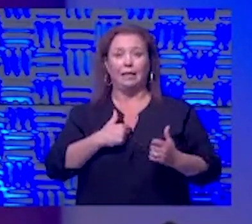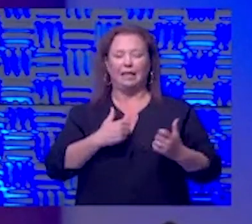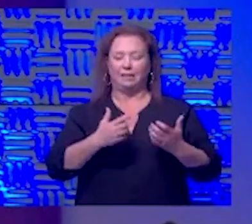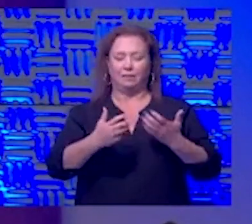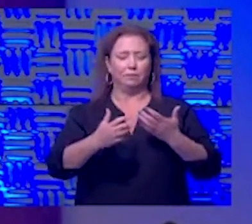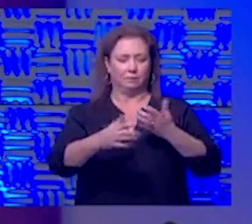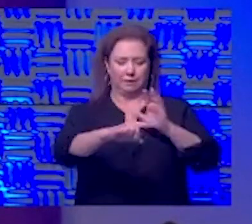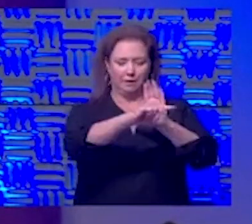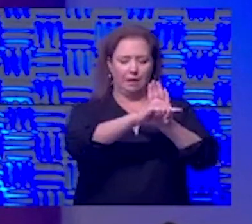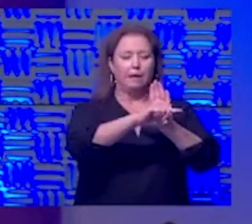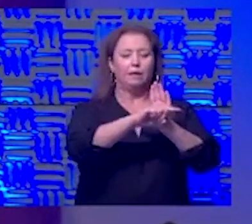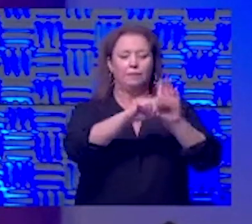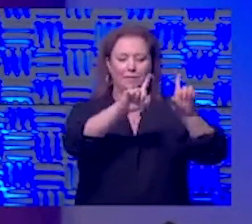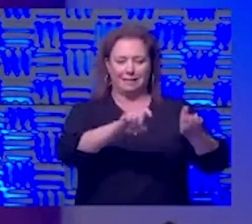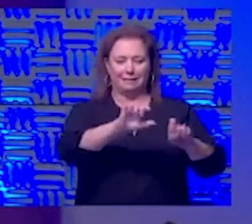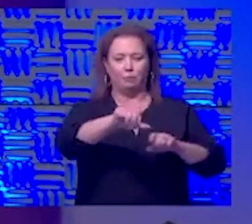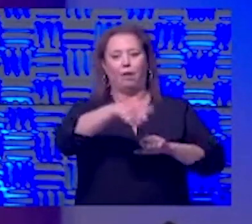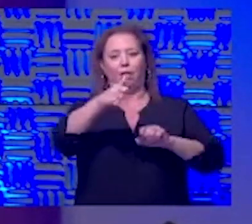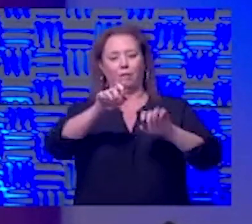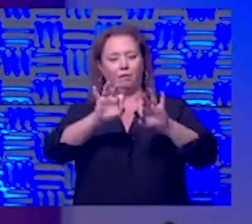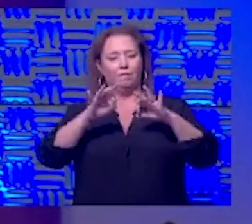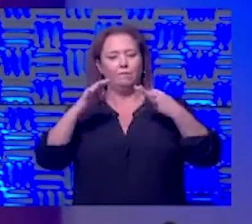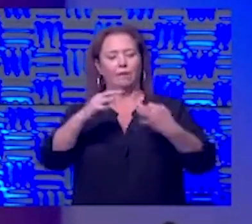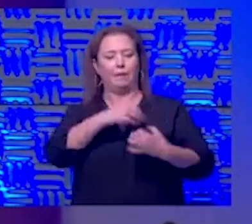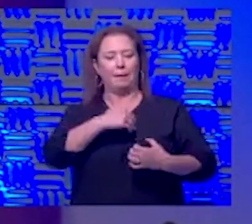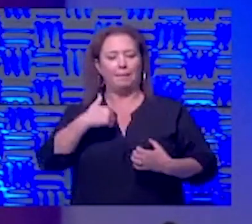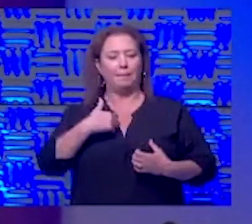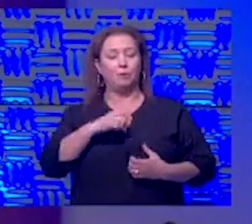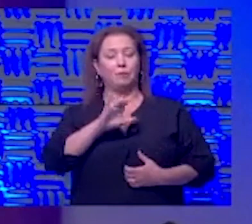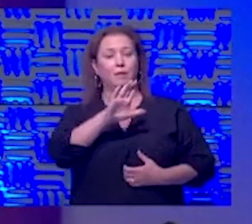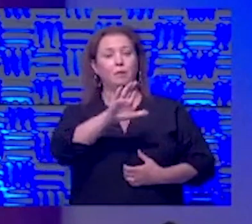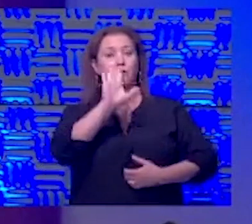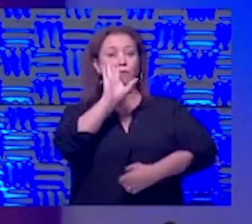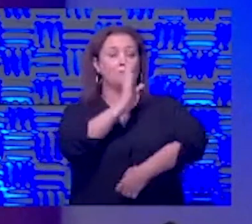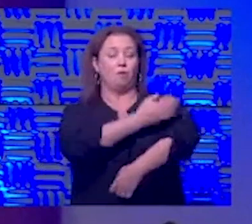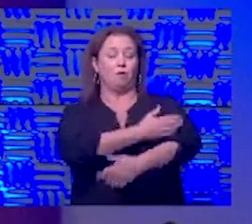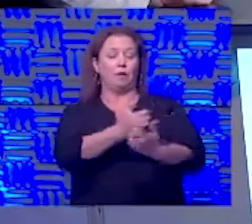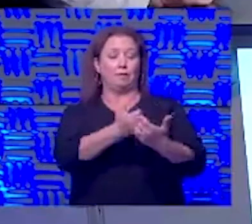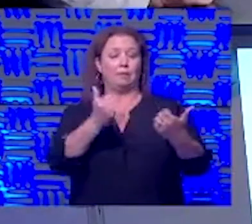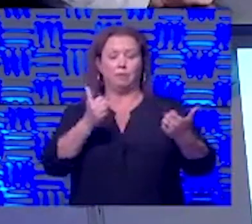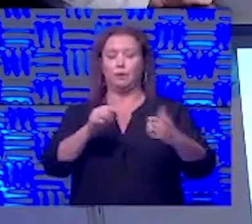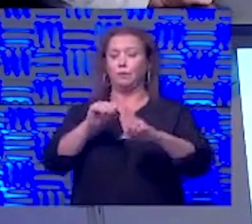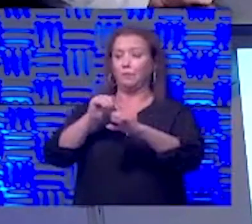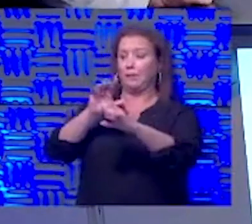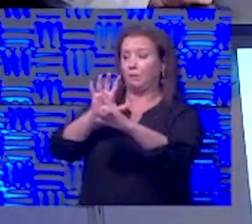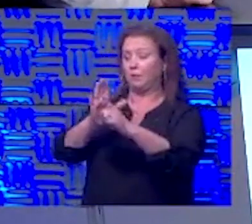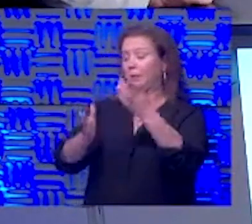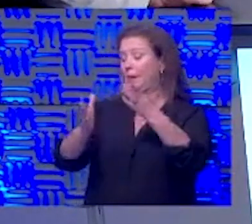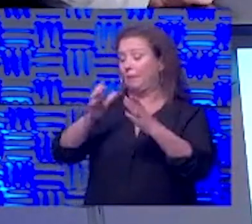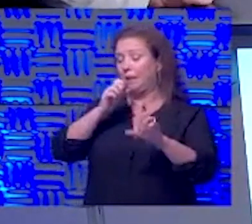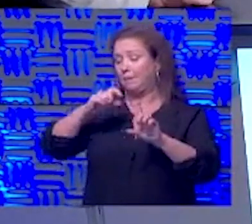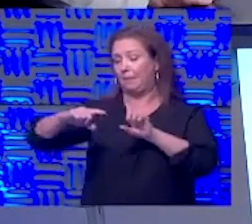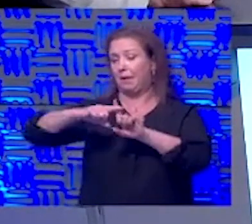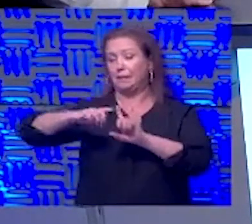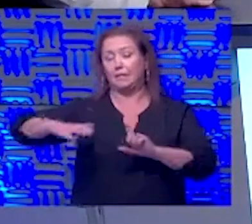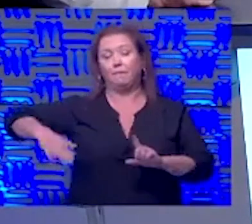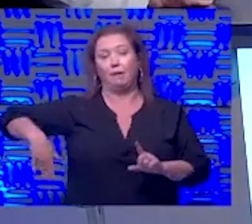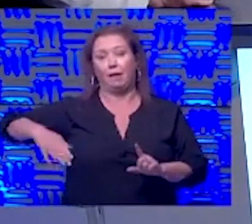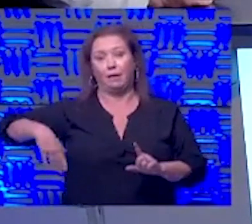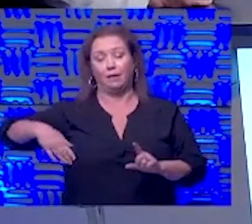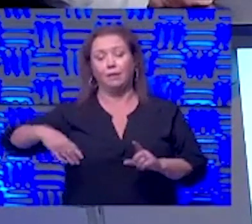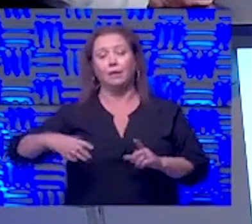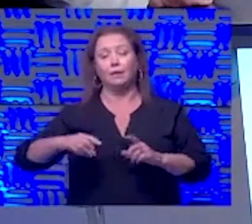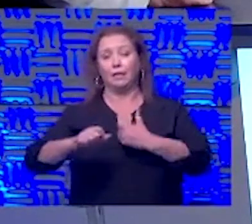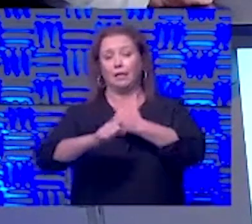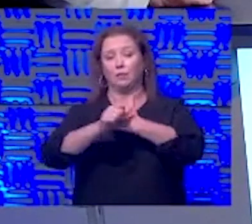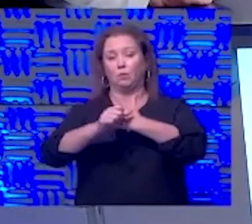negative tests and those other family members, try to keep that positive. Because you've been case. exposed, and it may not be positive yet. It so might not be. It's